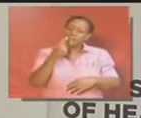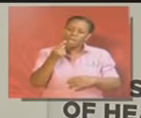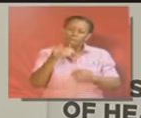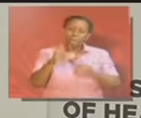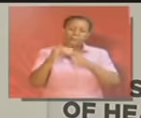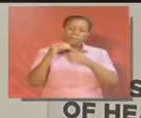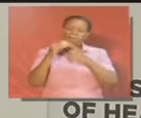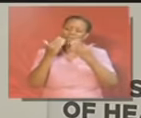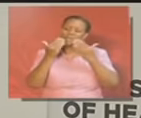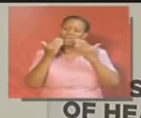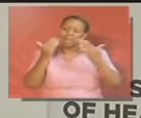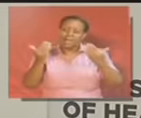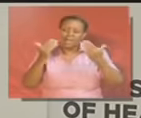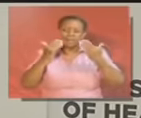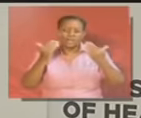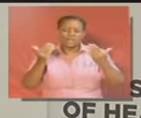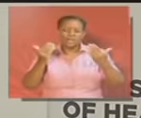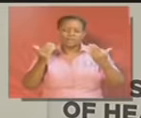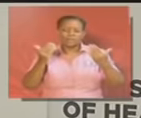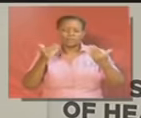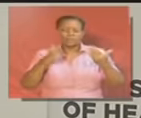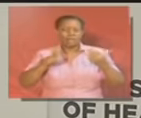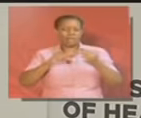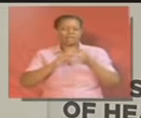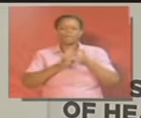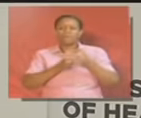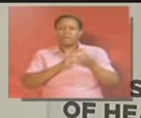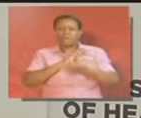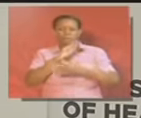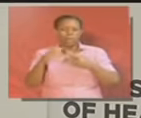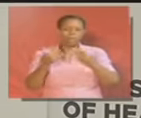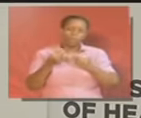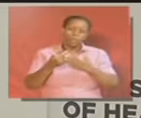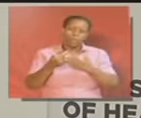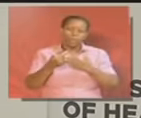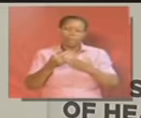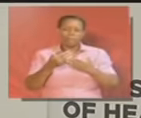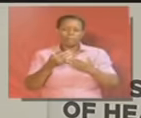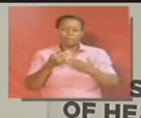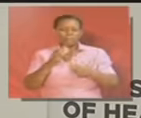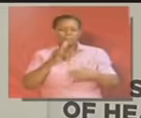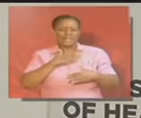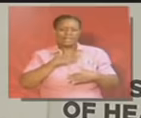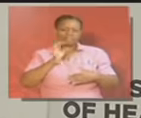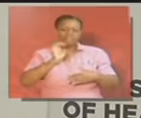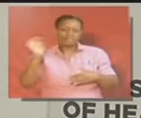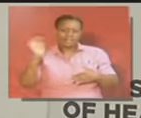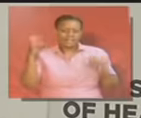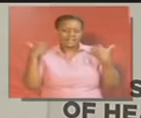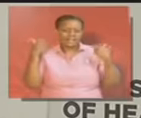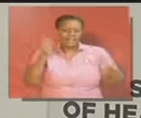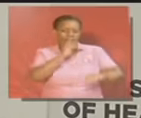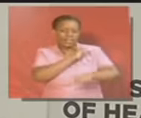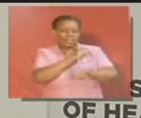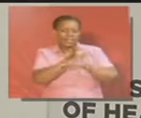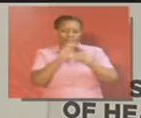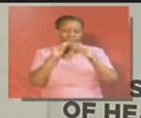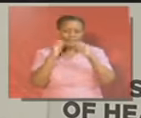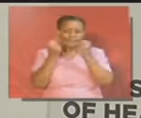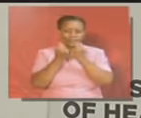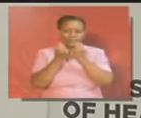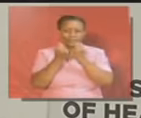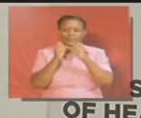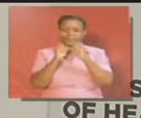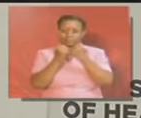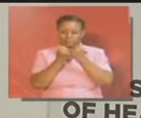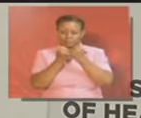to all our Eastern Regional Health Authority staff and generally to healthcare staff in Trinidad and Tobago,